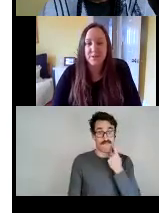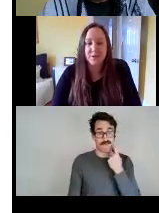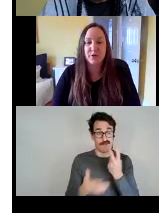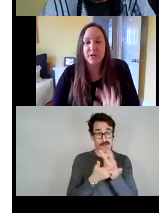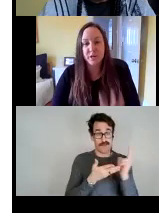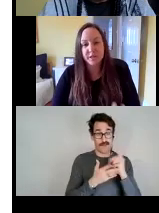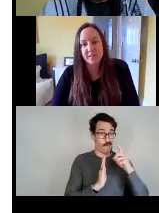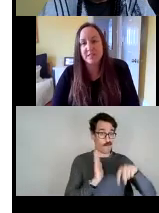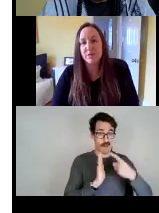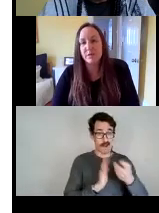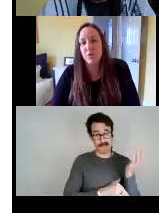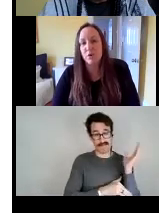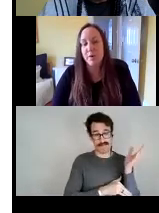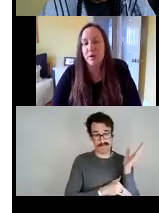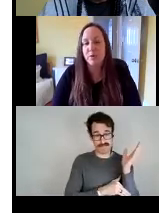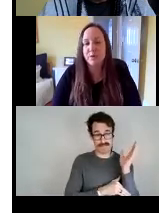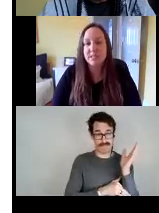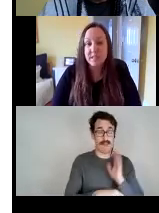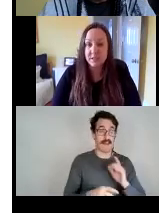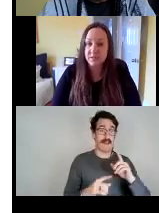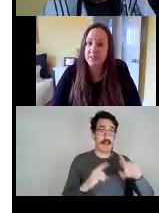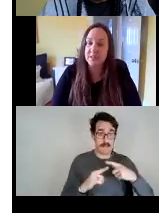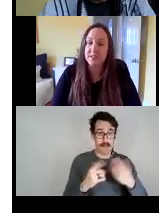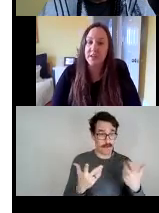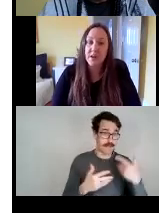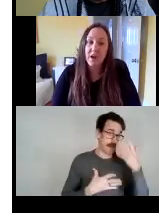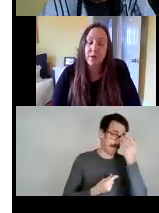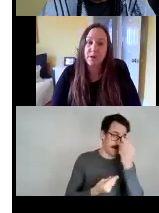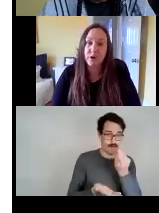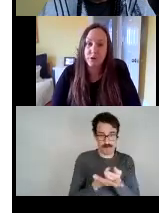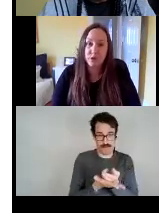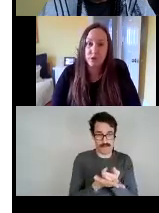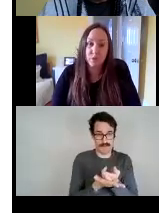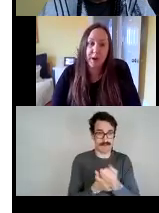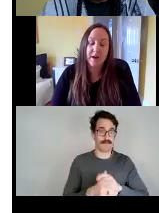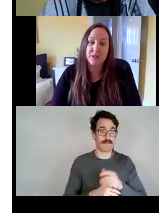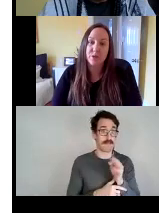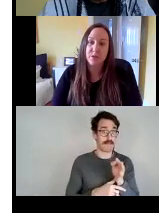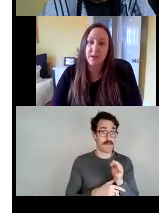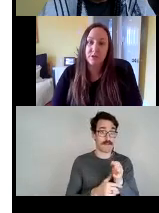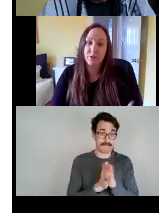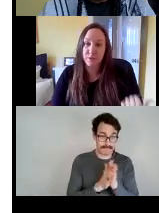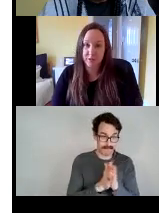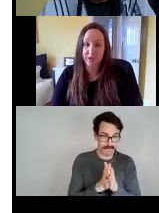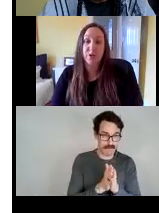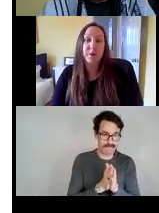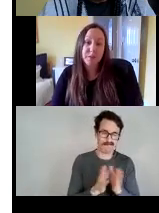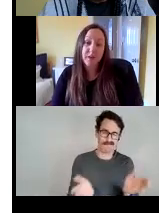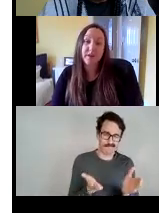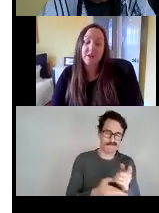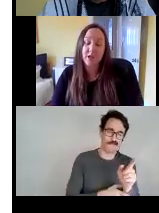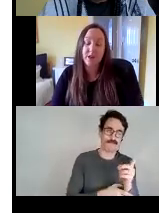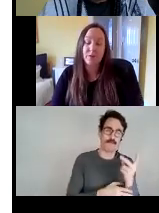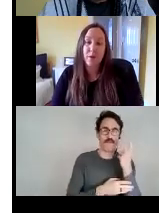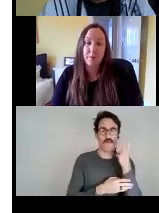weeks ago. So if you're interested in knowing more about the details of these things, I would encourage you to go back to the Elder Abuse Ontario